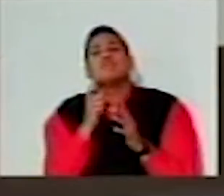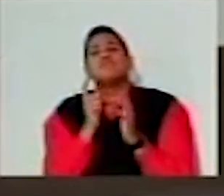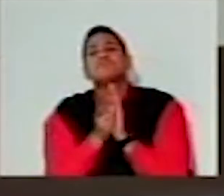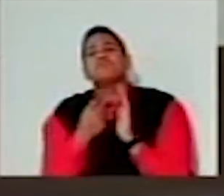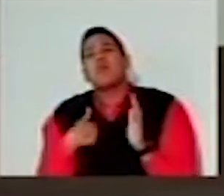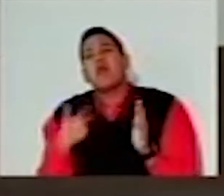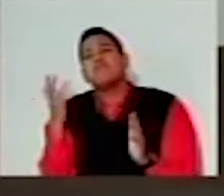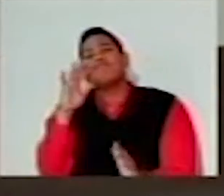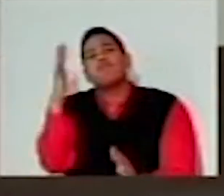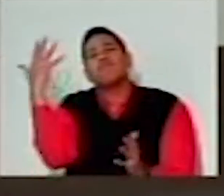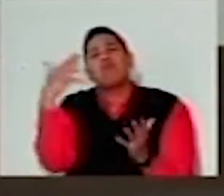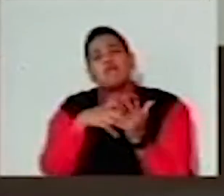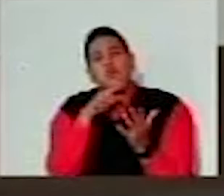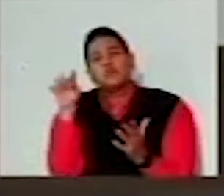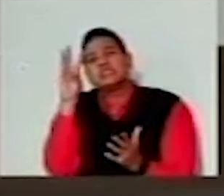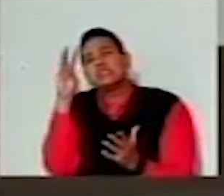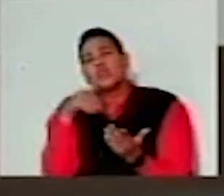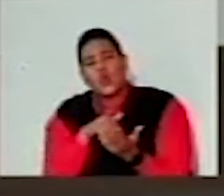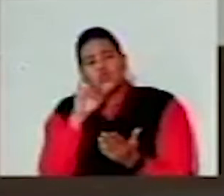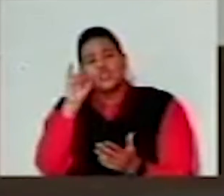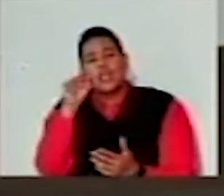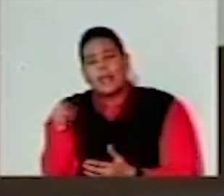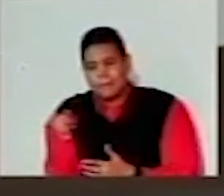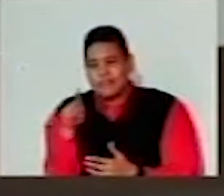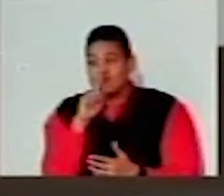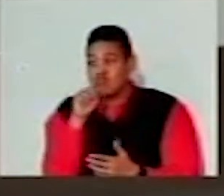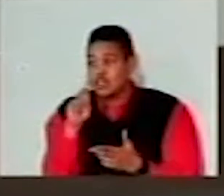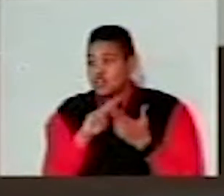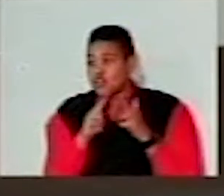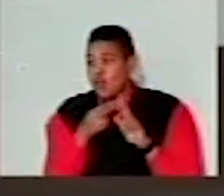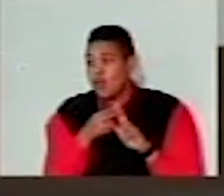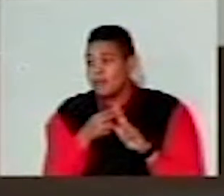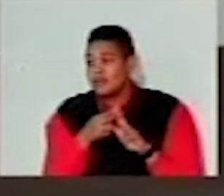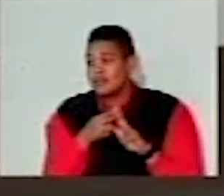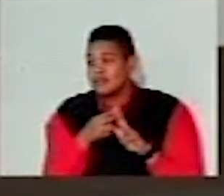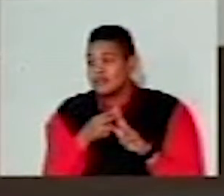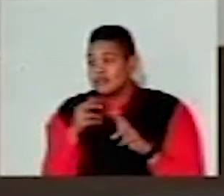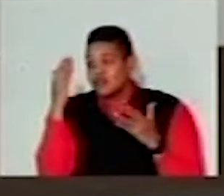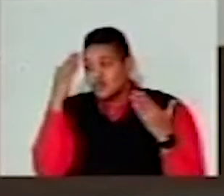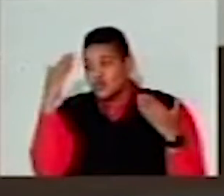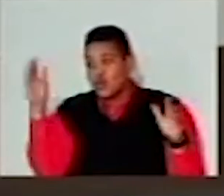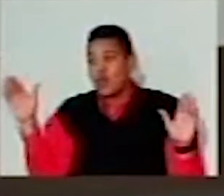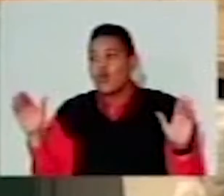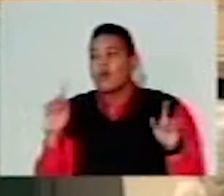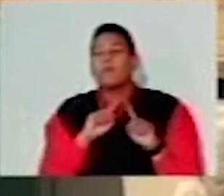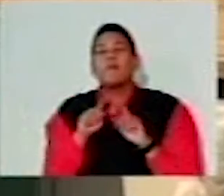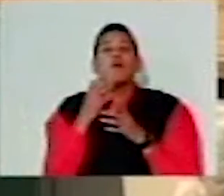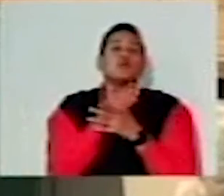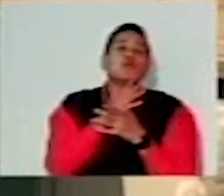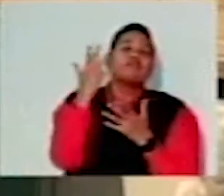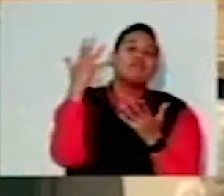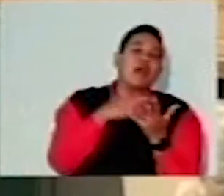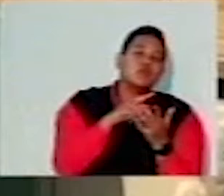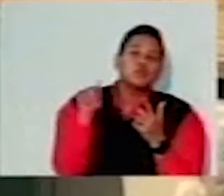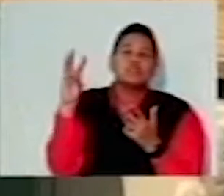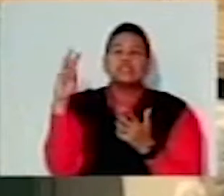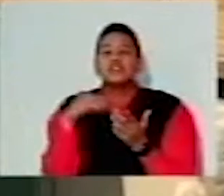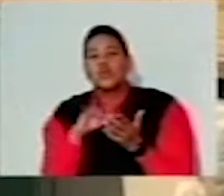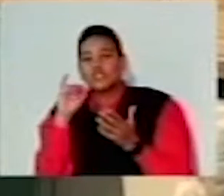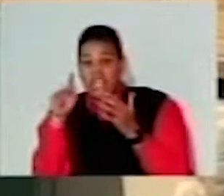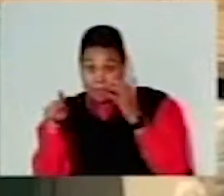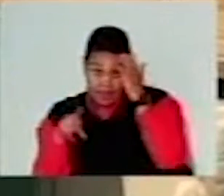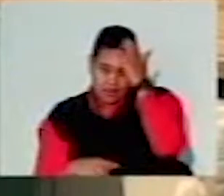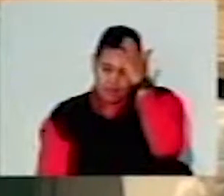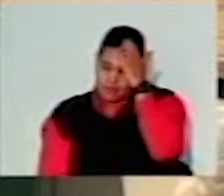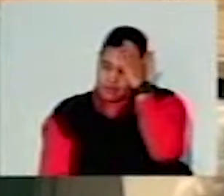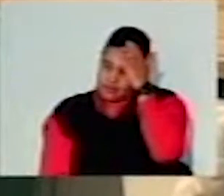about 5,000 to 6,000 JPs. The actual number is not really known, but it's somewhere between 5,000 and 6,000.